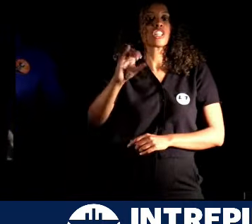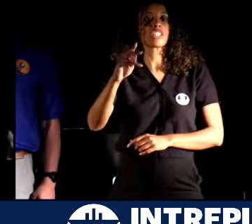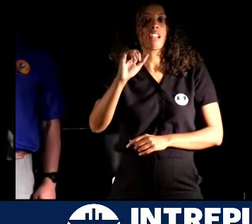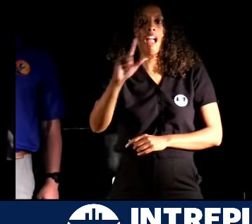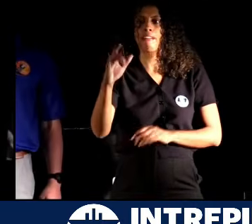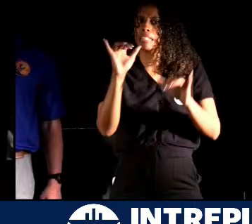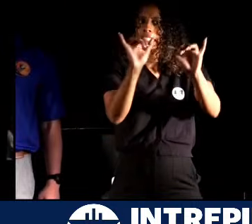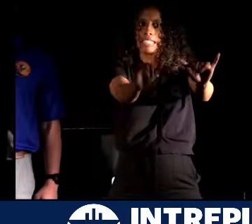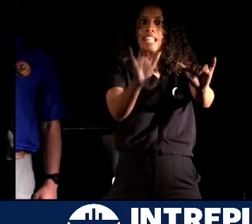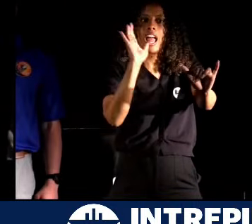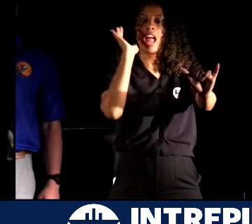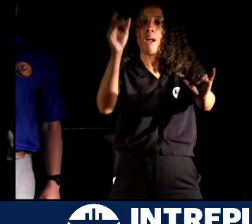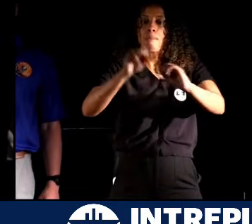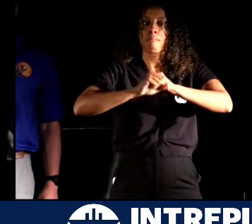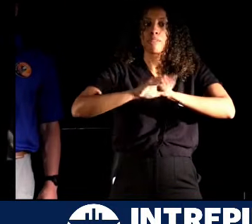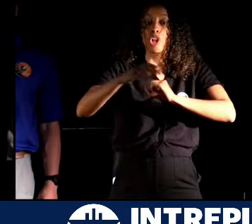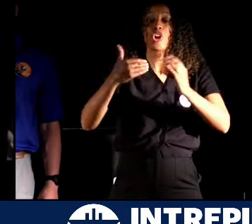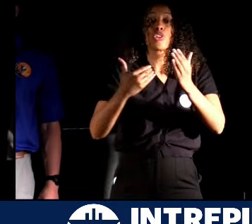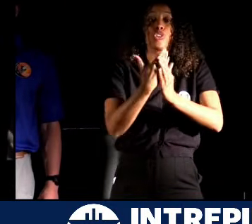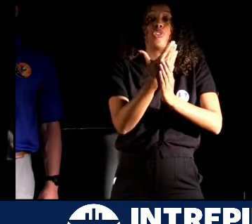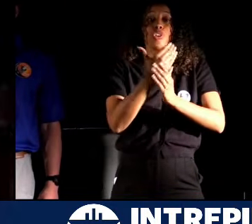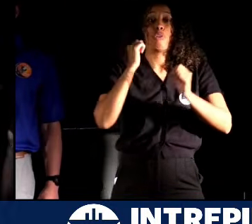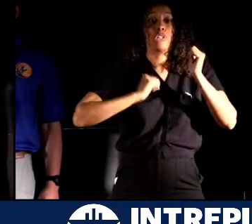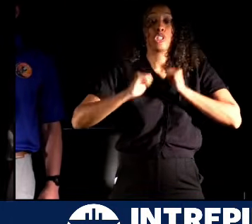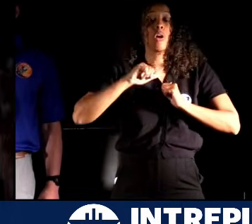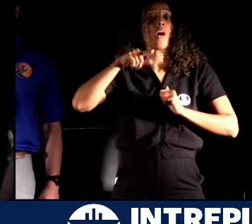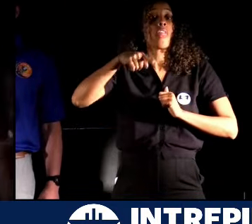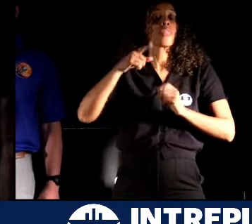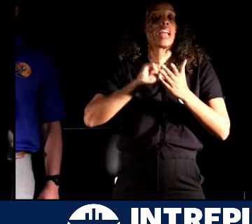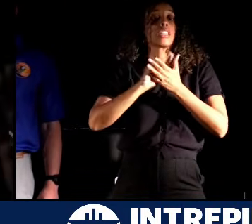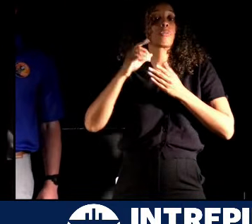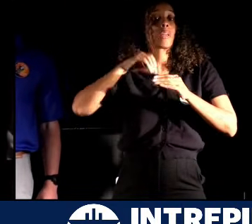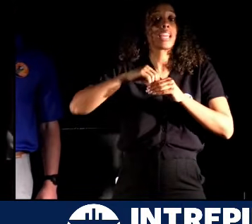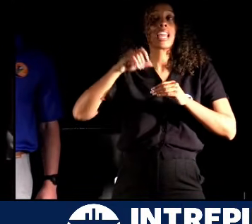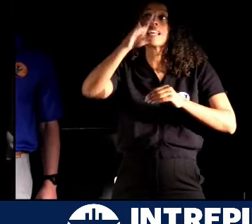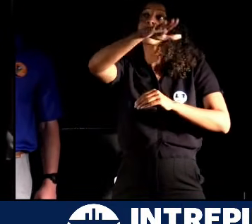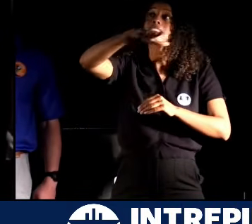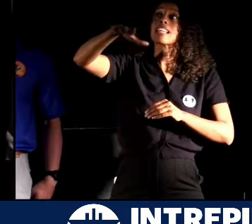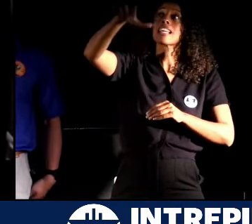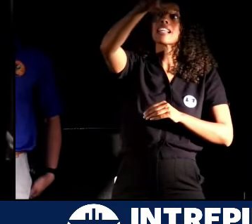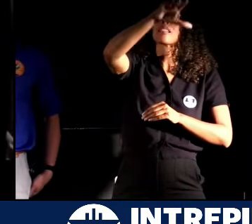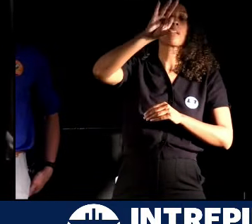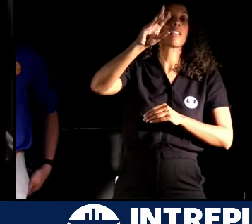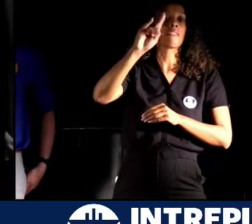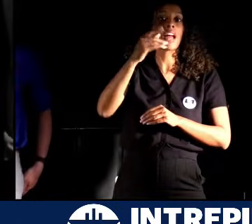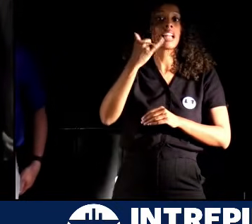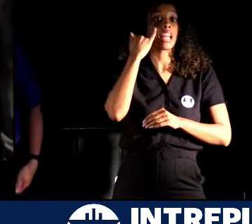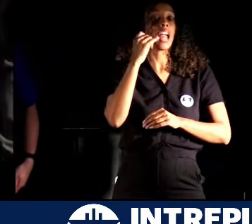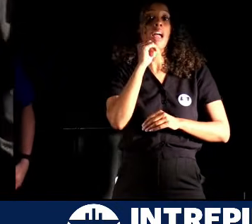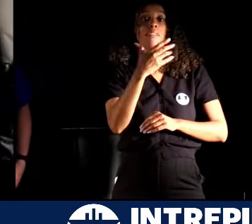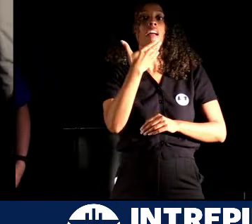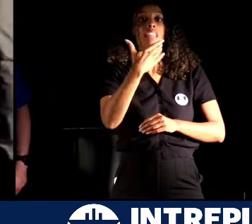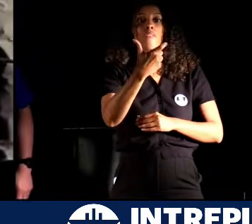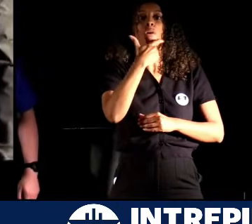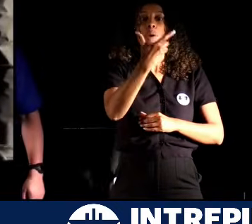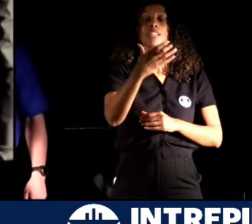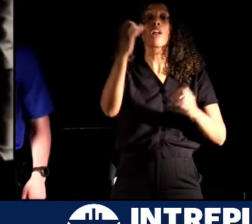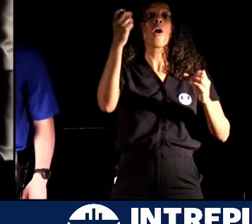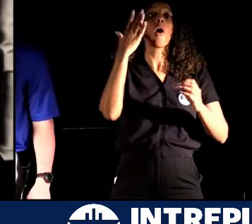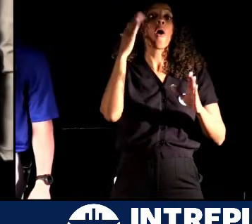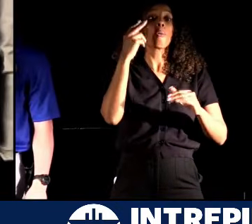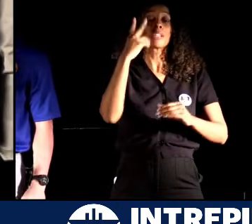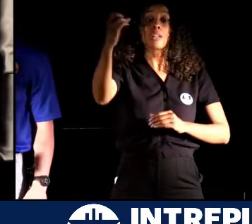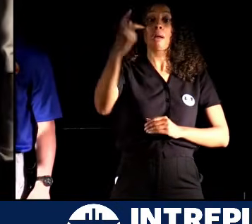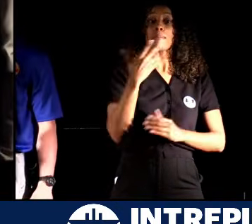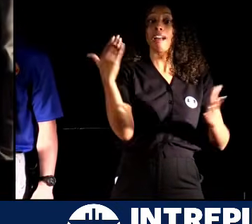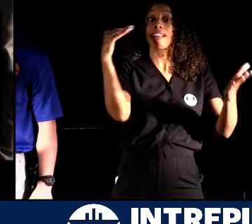we'll be debuting our newest episode of This Week in Spaceflight. And otherwise, if you're not, thank you for tuning in. And we hope to see you back here for